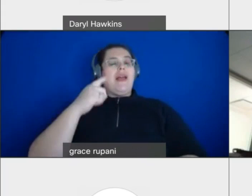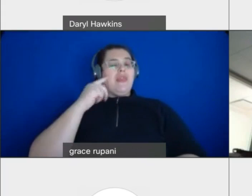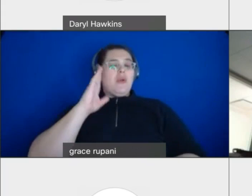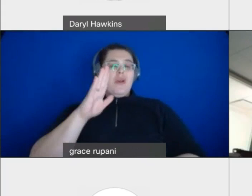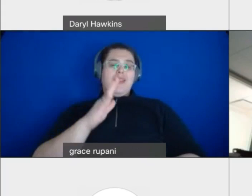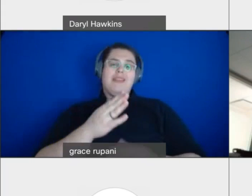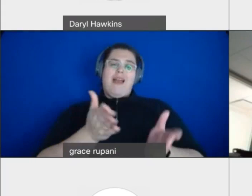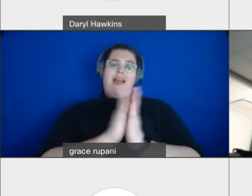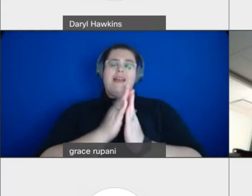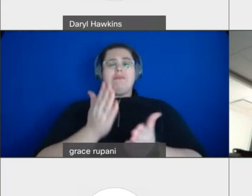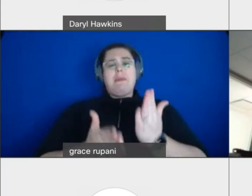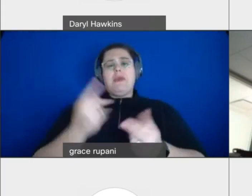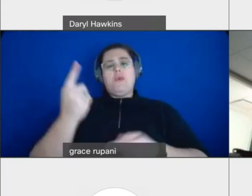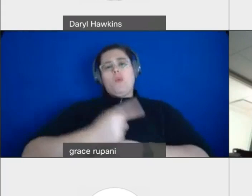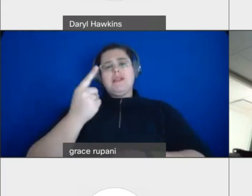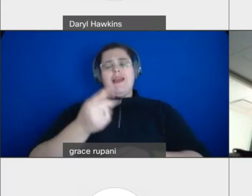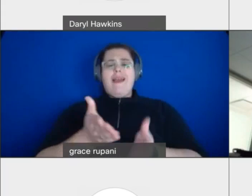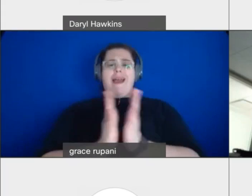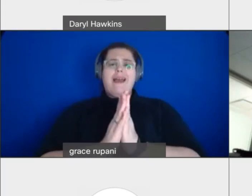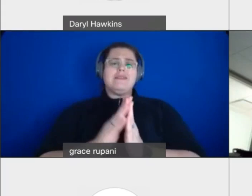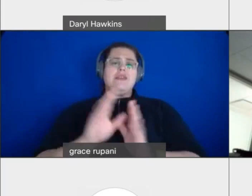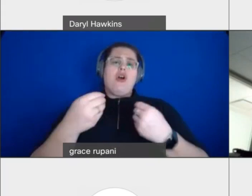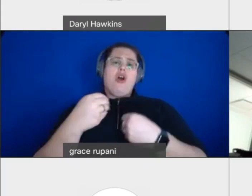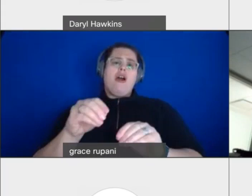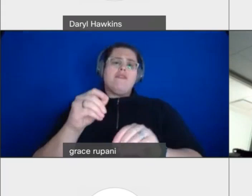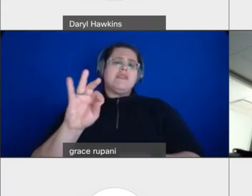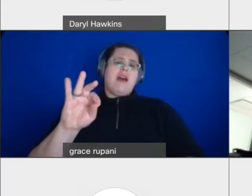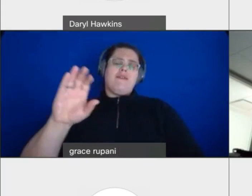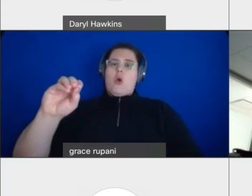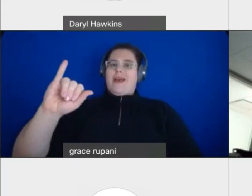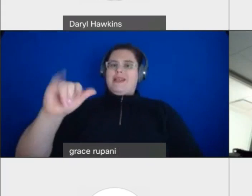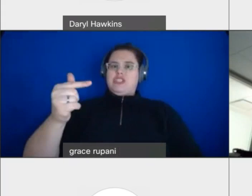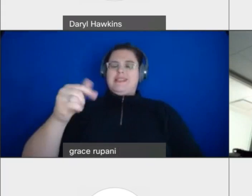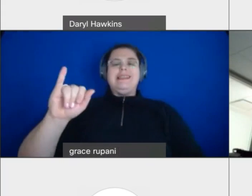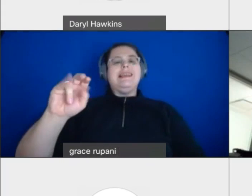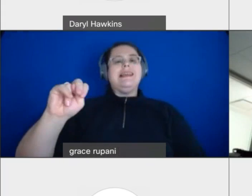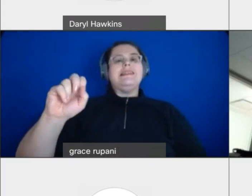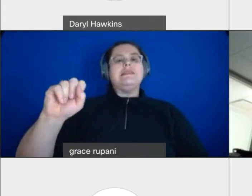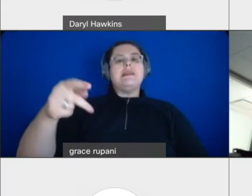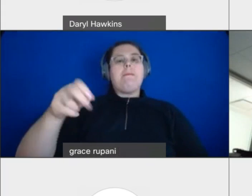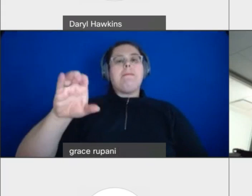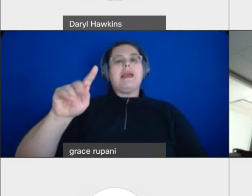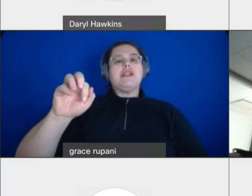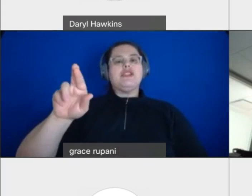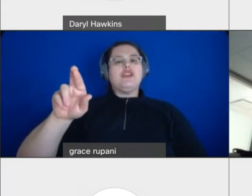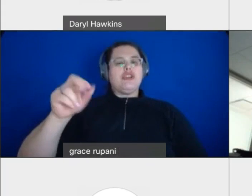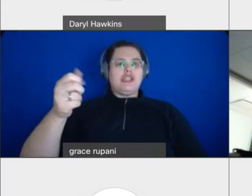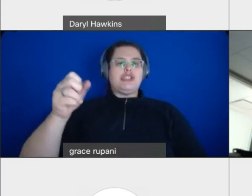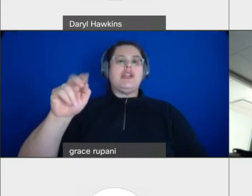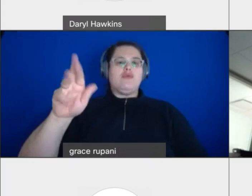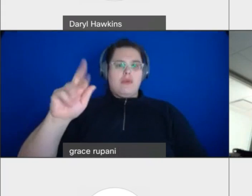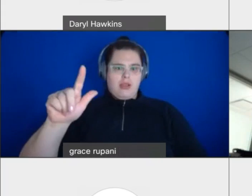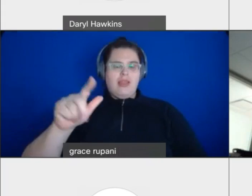in terms of people calling people's homes and misrepresenting. And